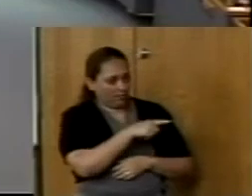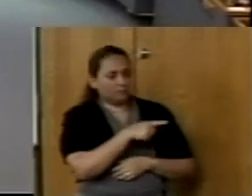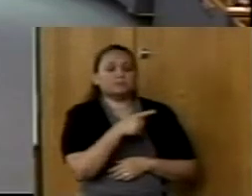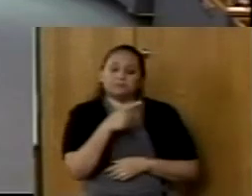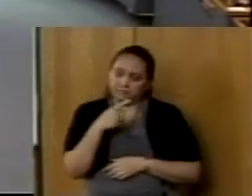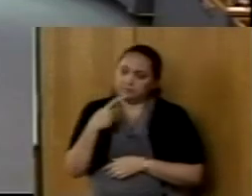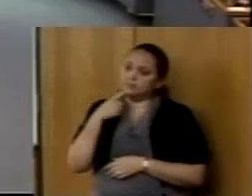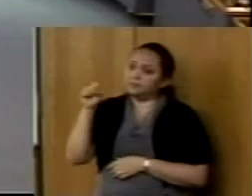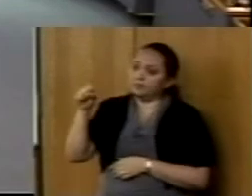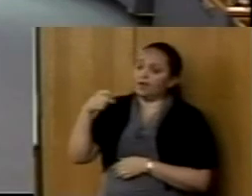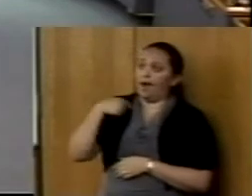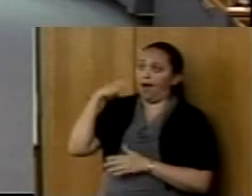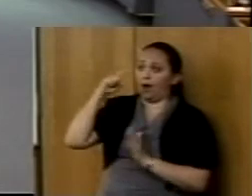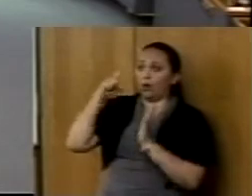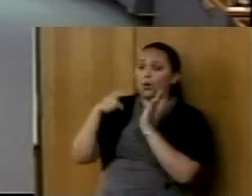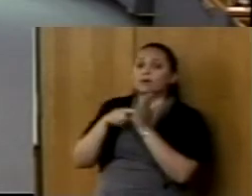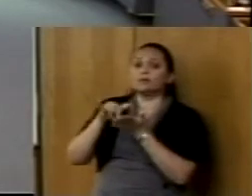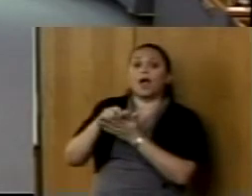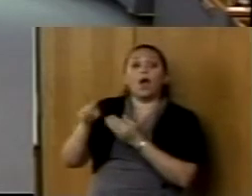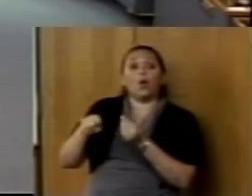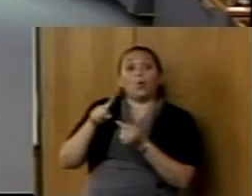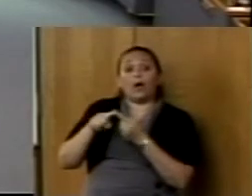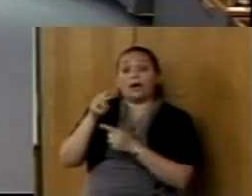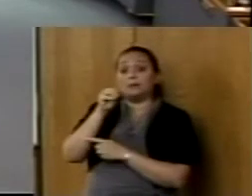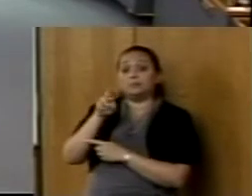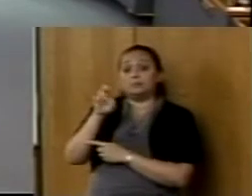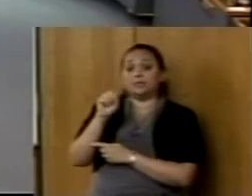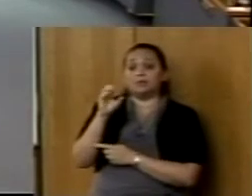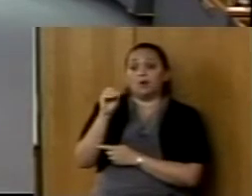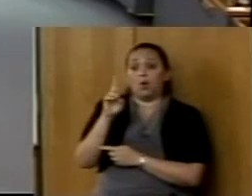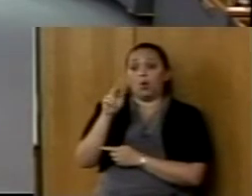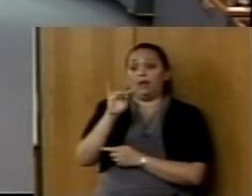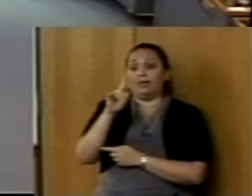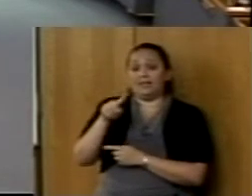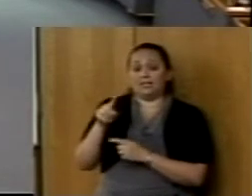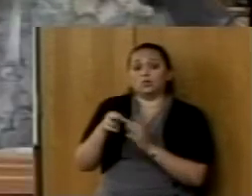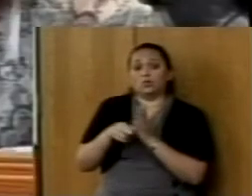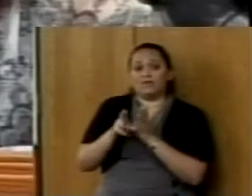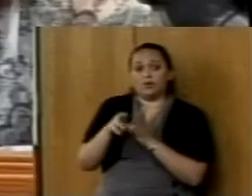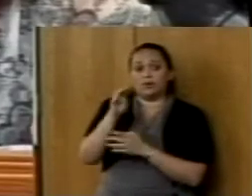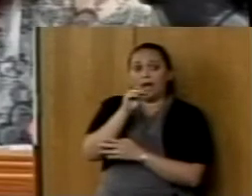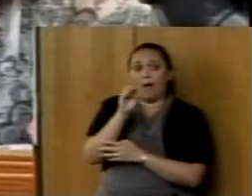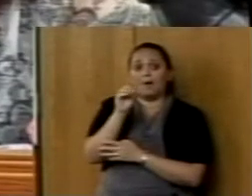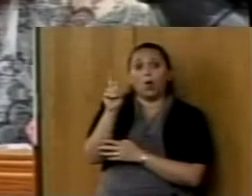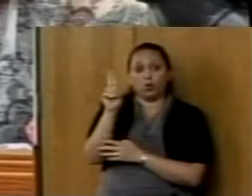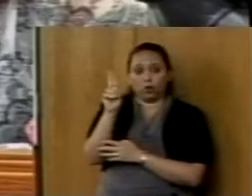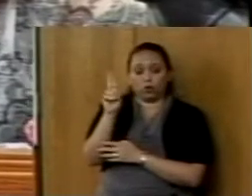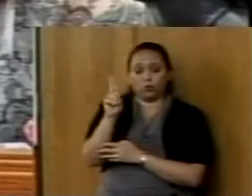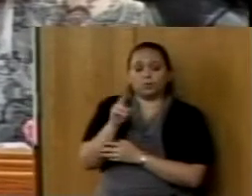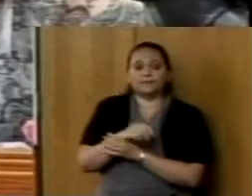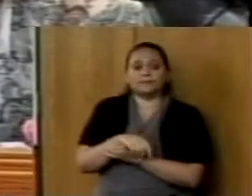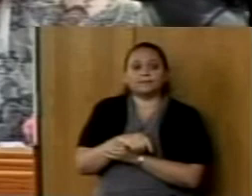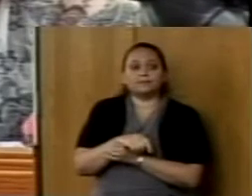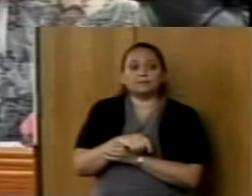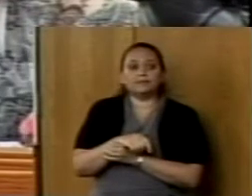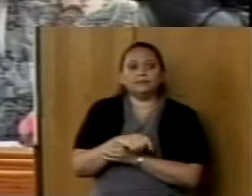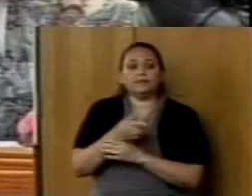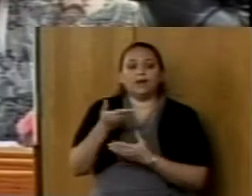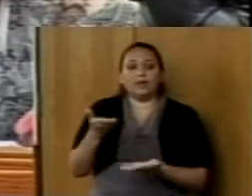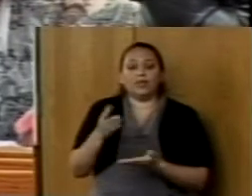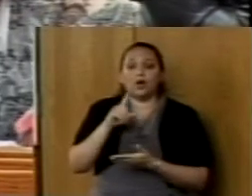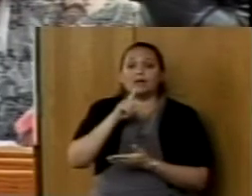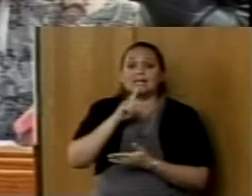I noticed that when Ms. Ortiz reviewed the MOU, there is